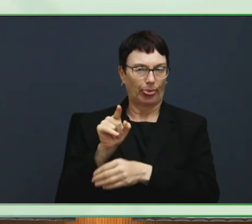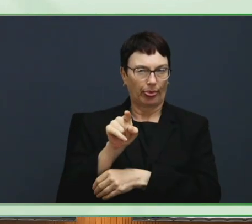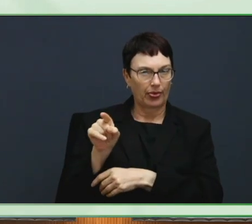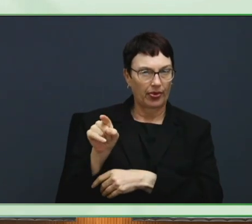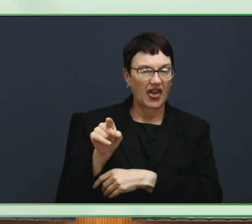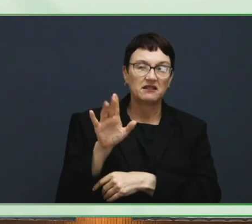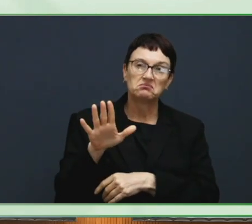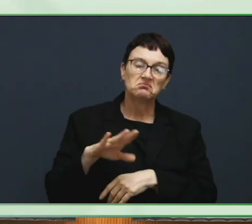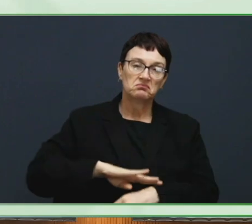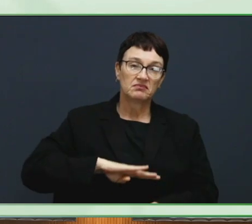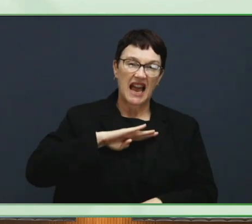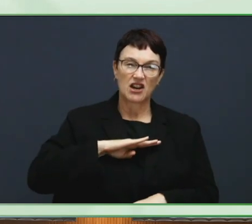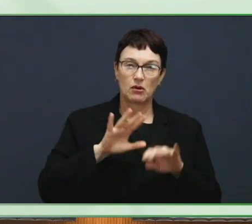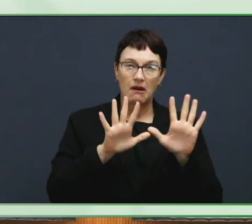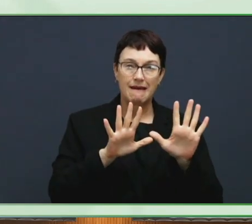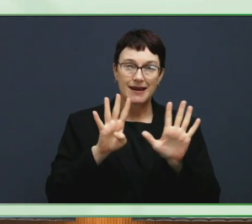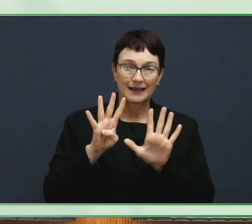19 and 29,